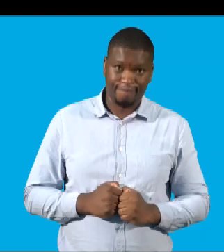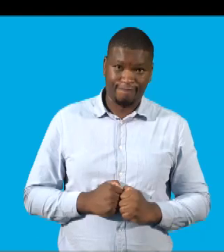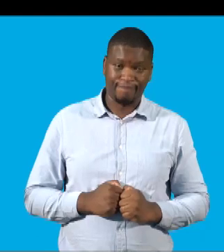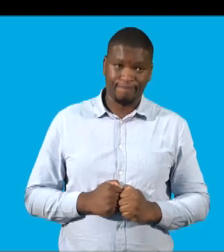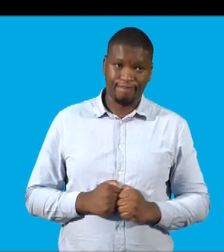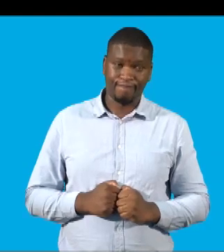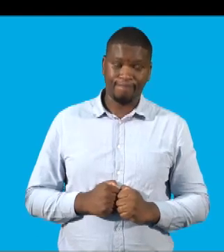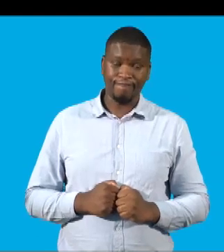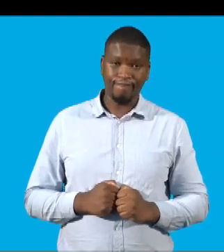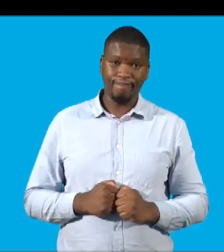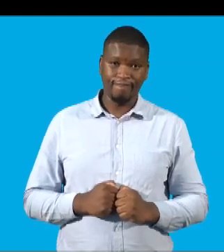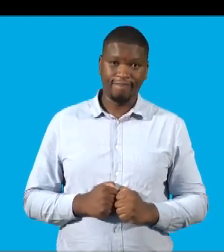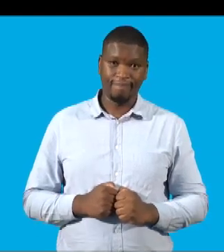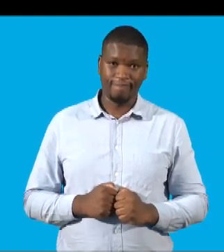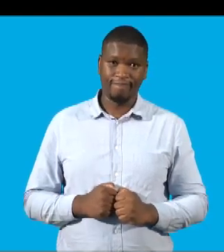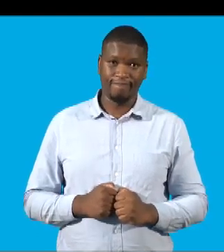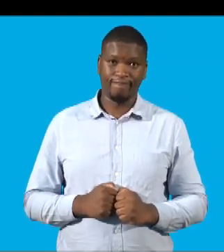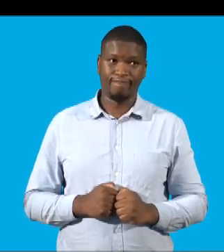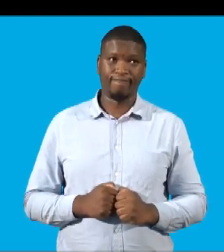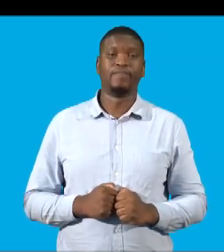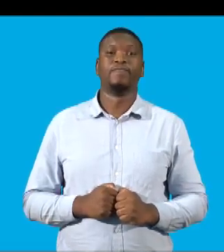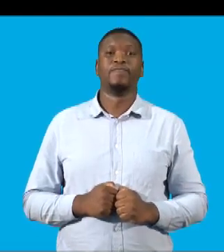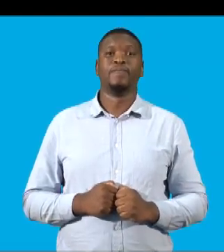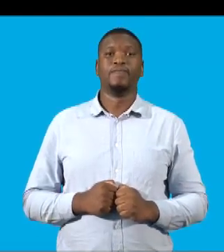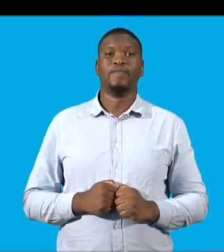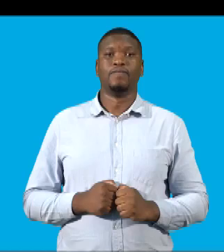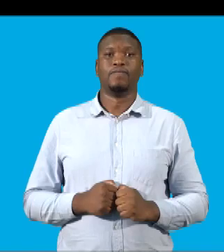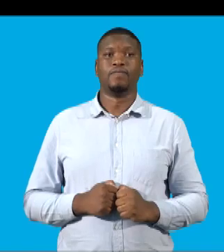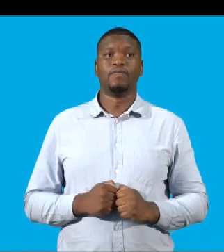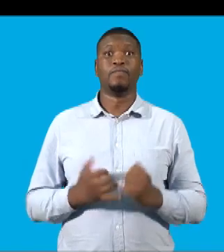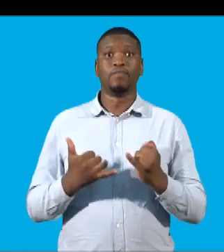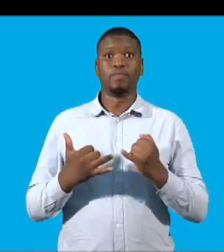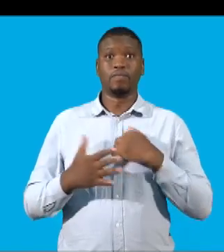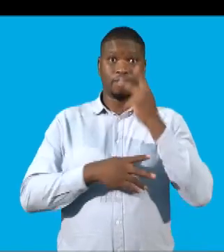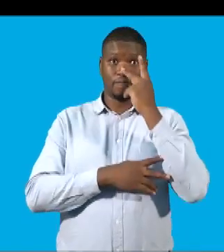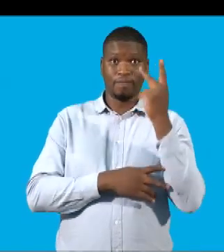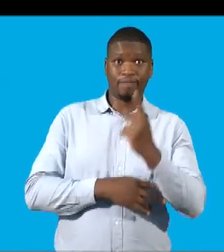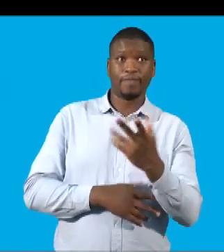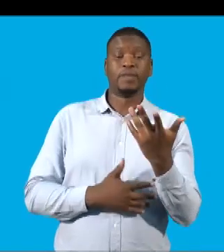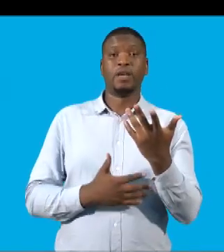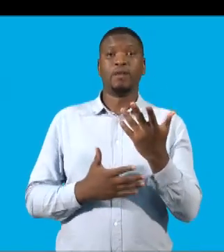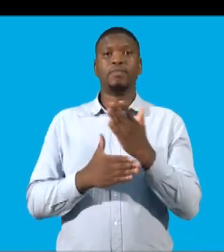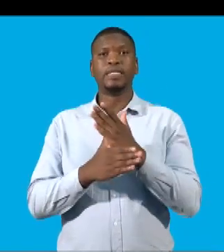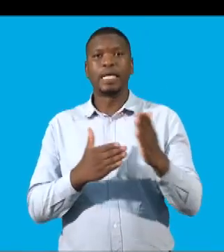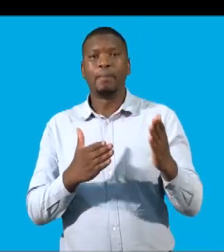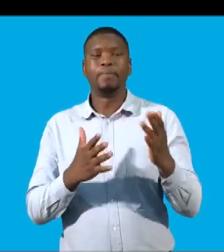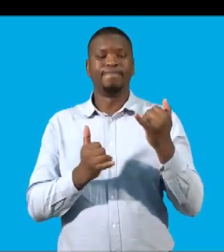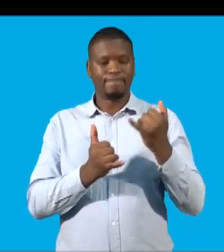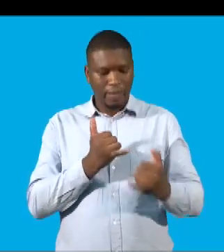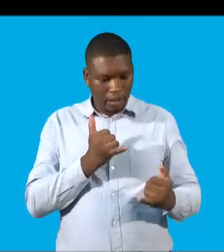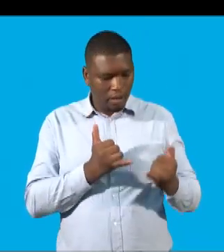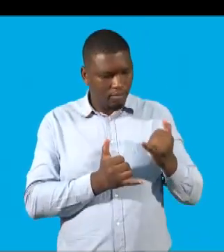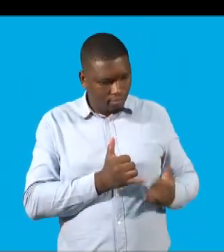are used to when working with sigma and series. Let's look at the